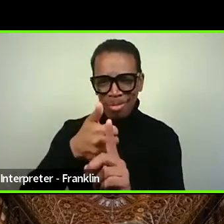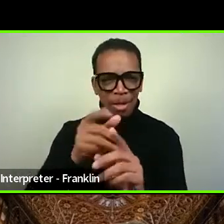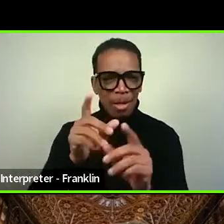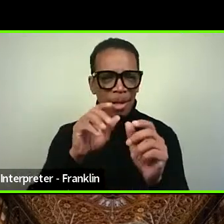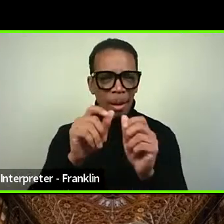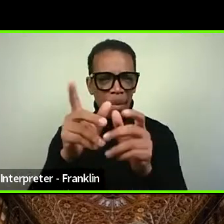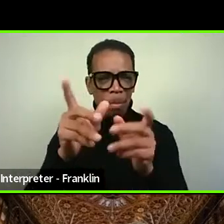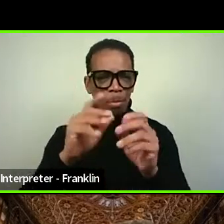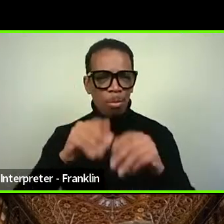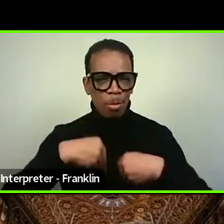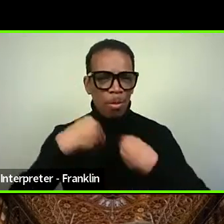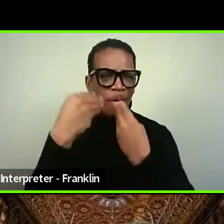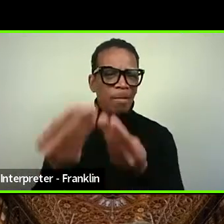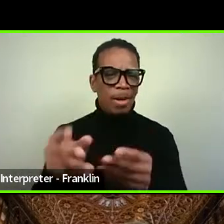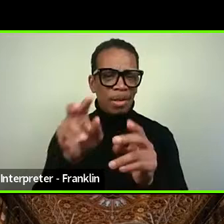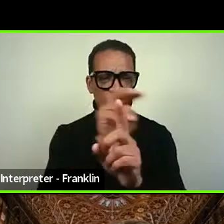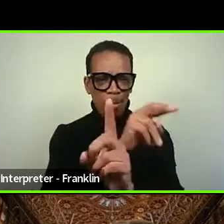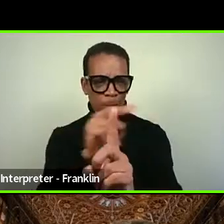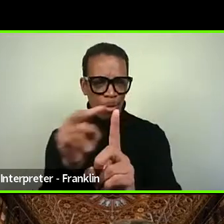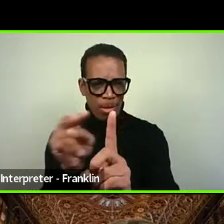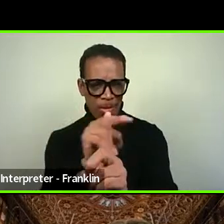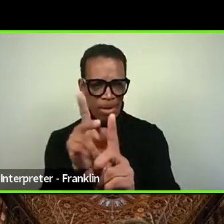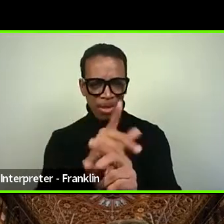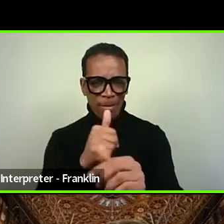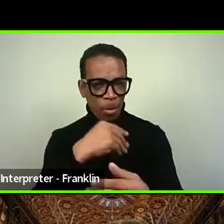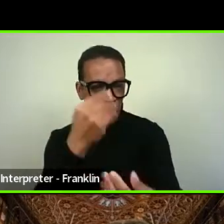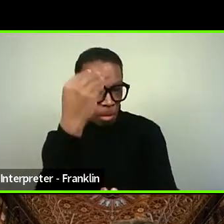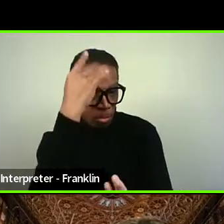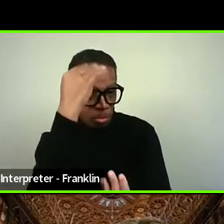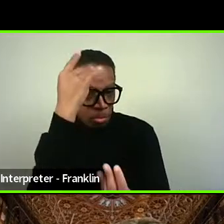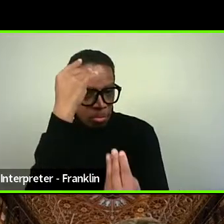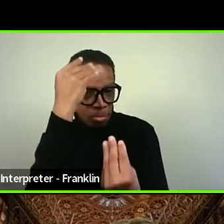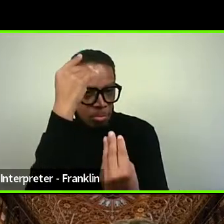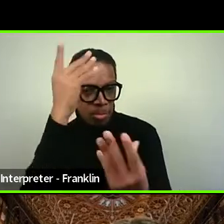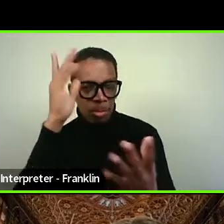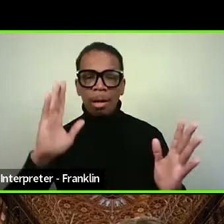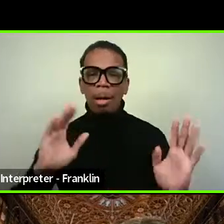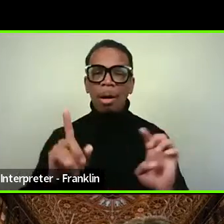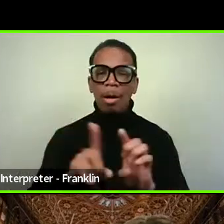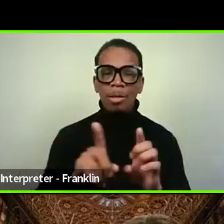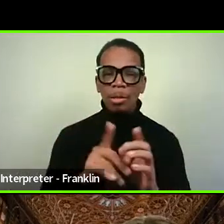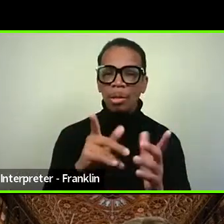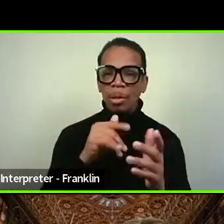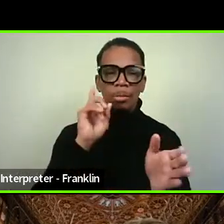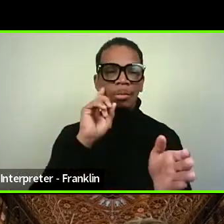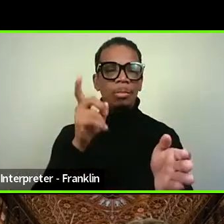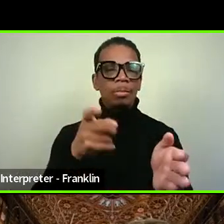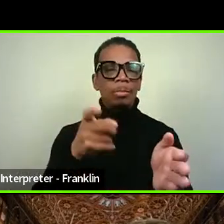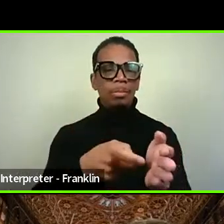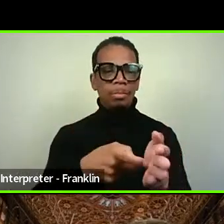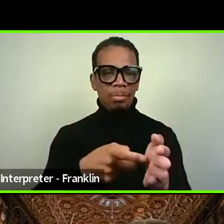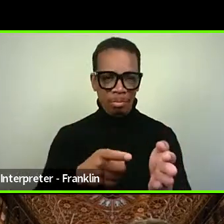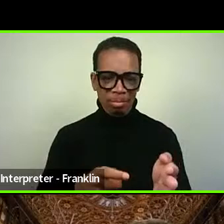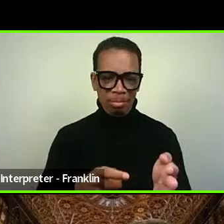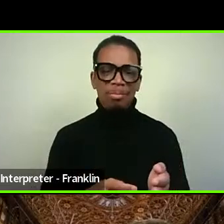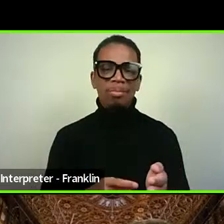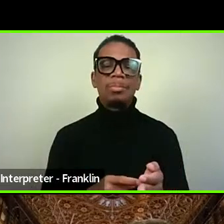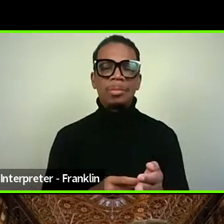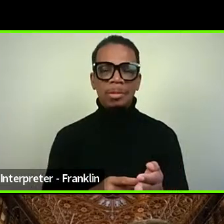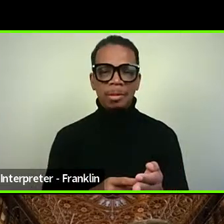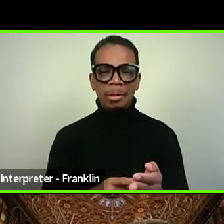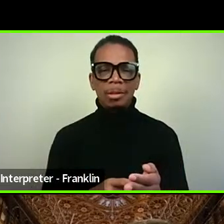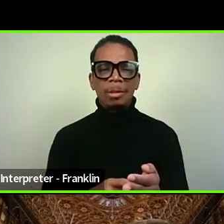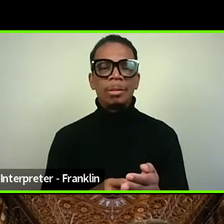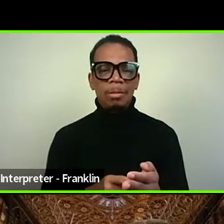really grounds us here as we think about Black History Month. I also want to acknowledge